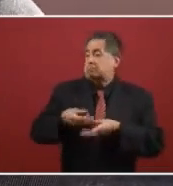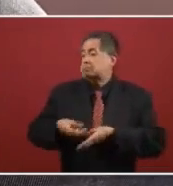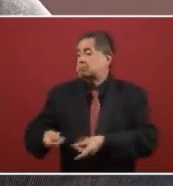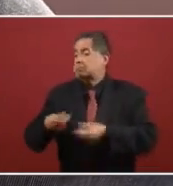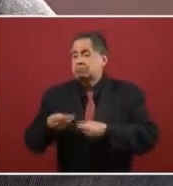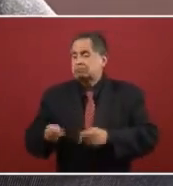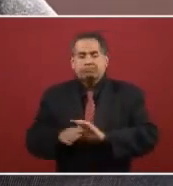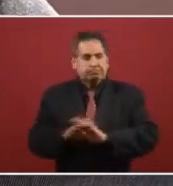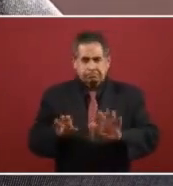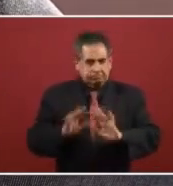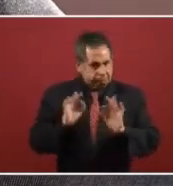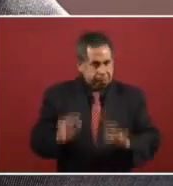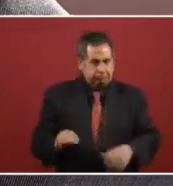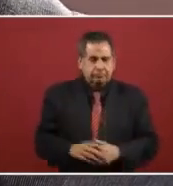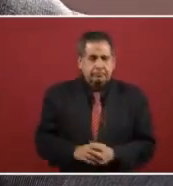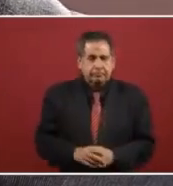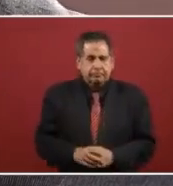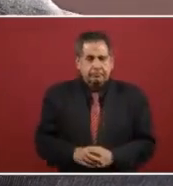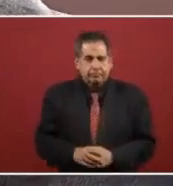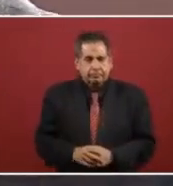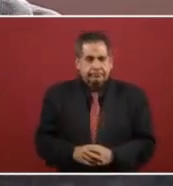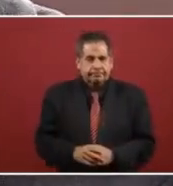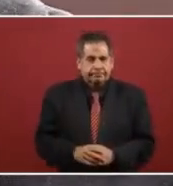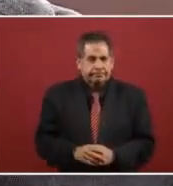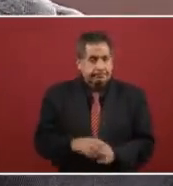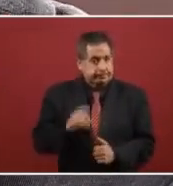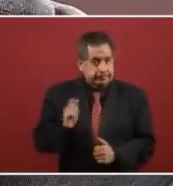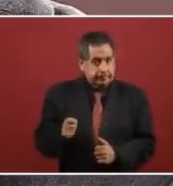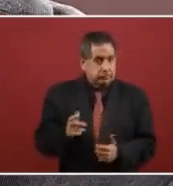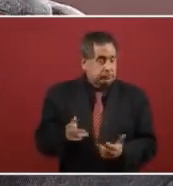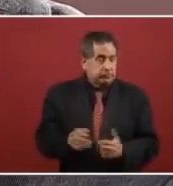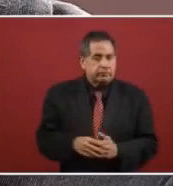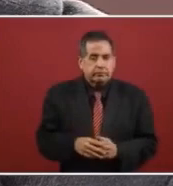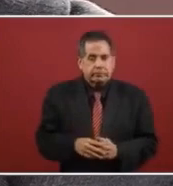without superfluous expenses,